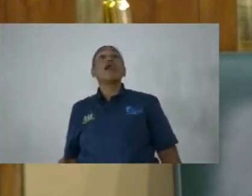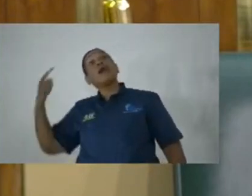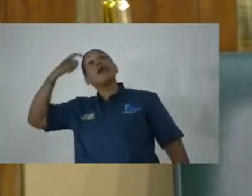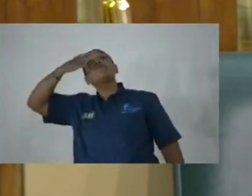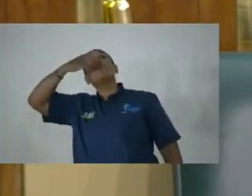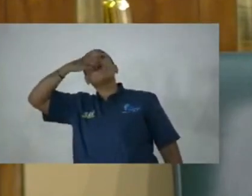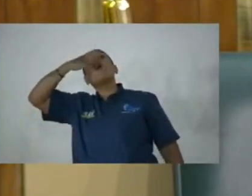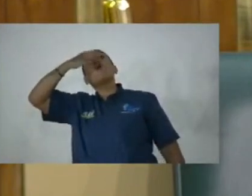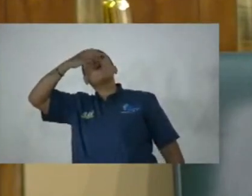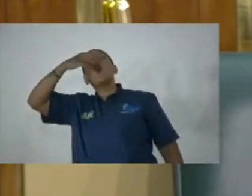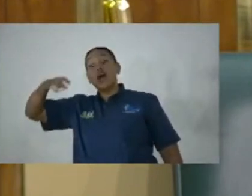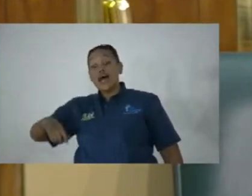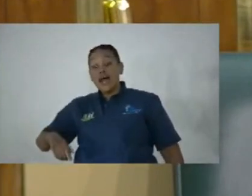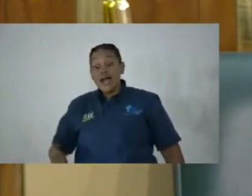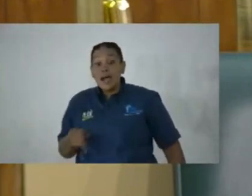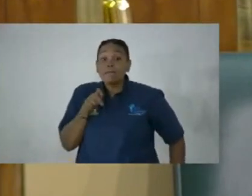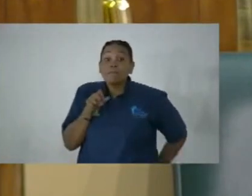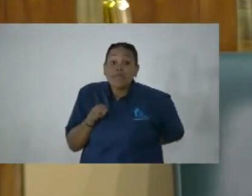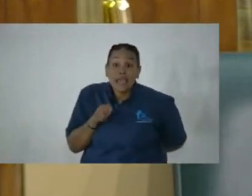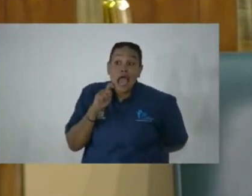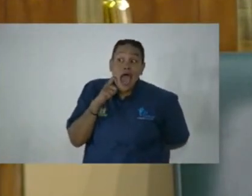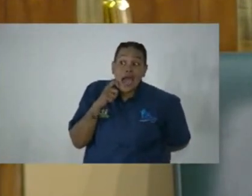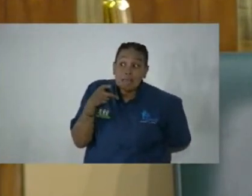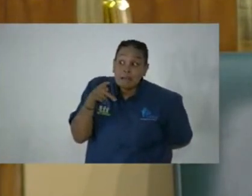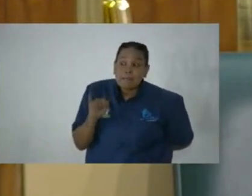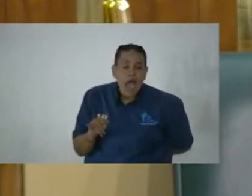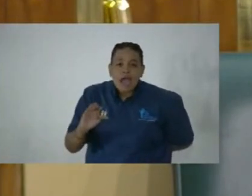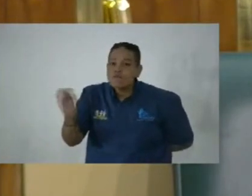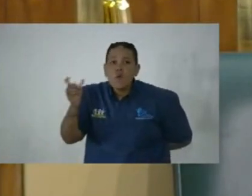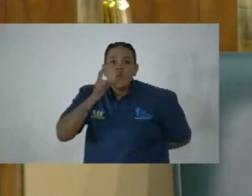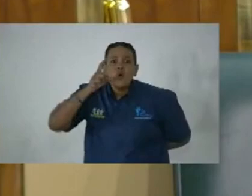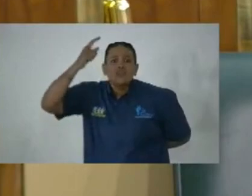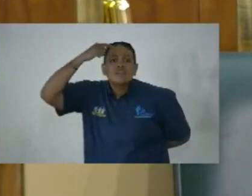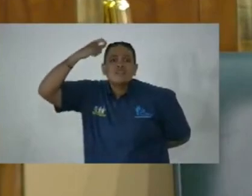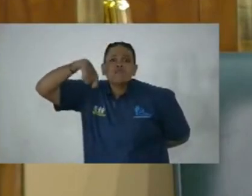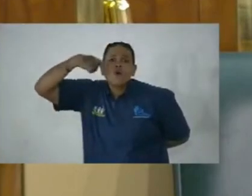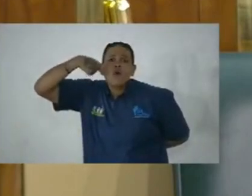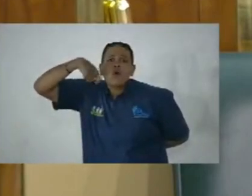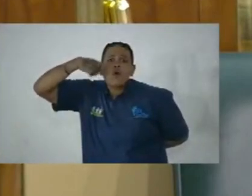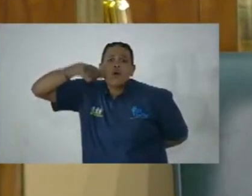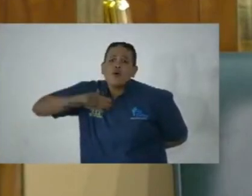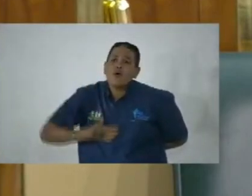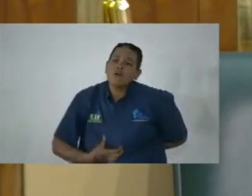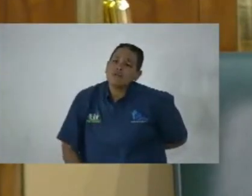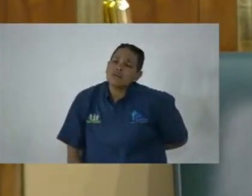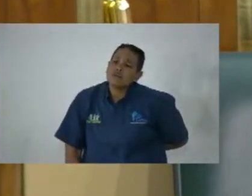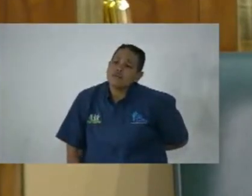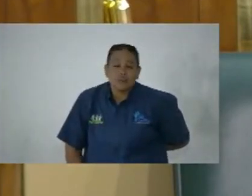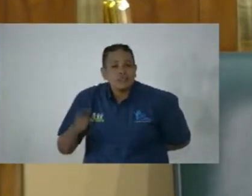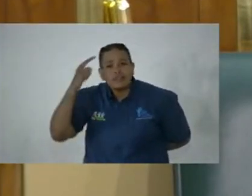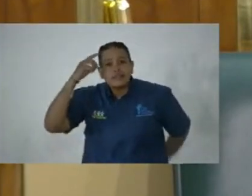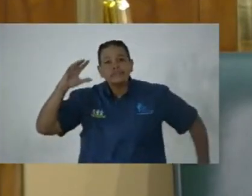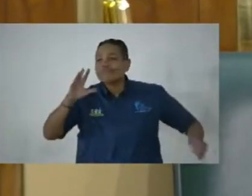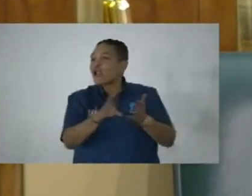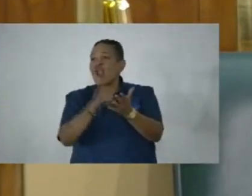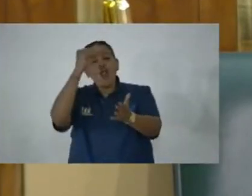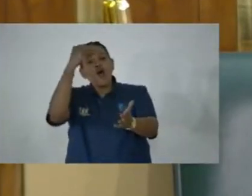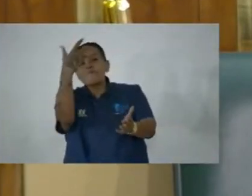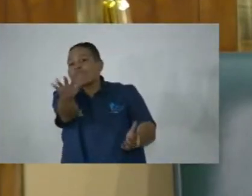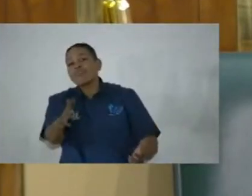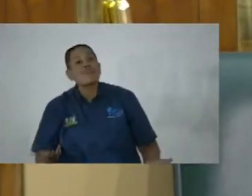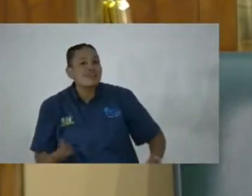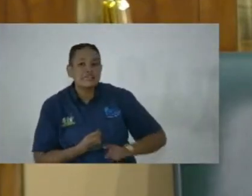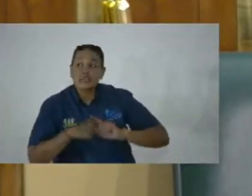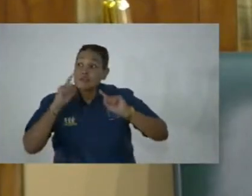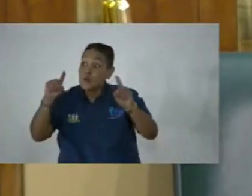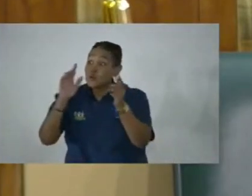because he must say, is it pecan, is it apple? He has no lunch. I've been to another school, 10 o'clock teaching